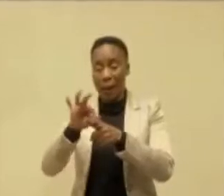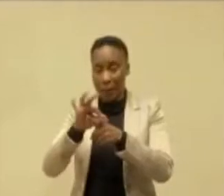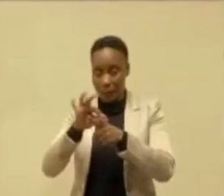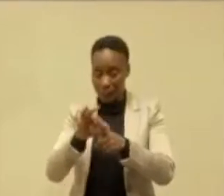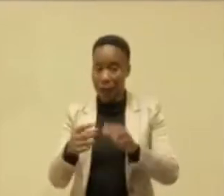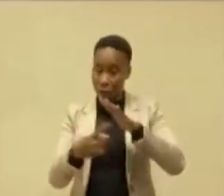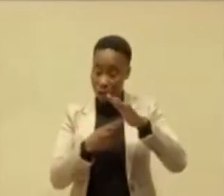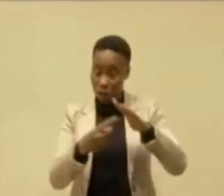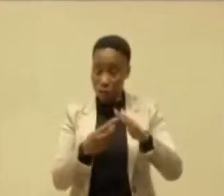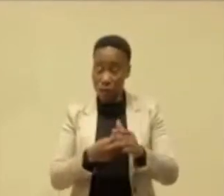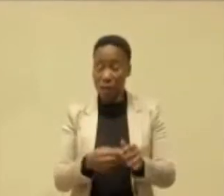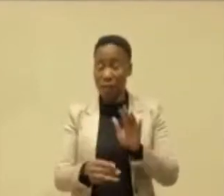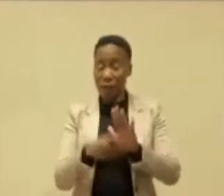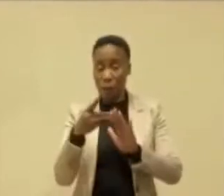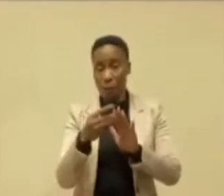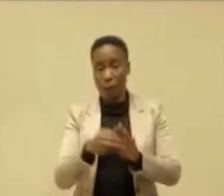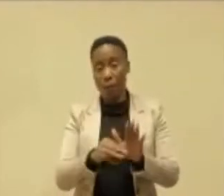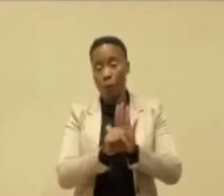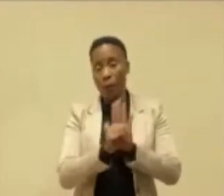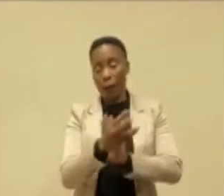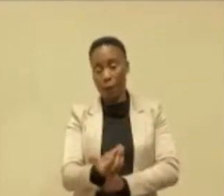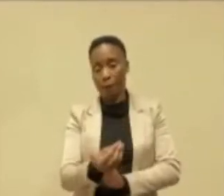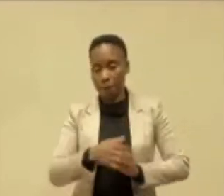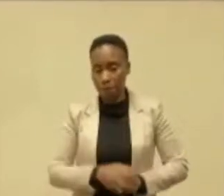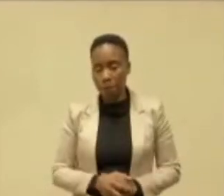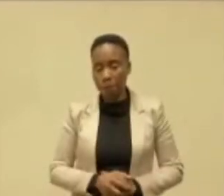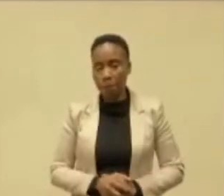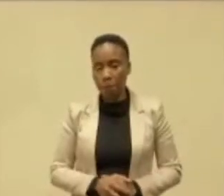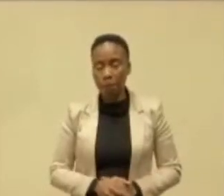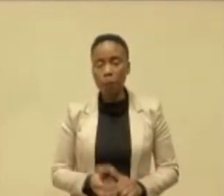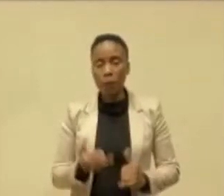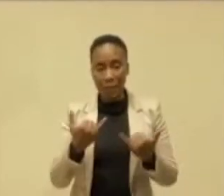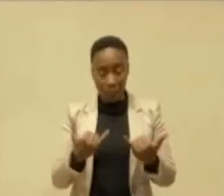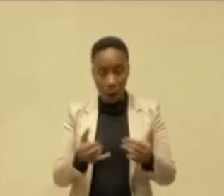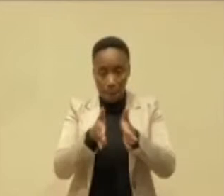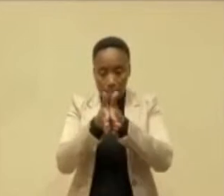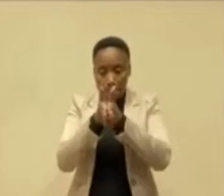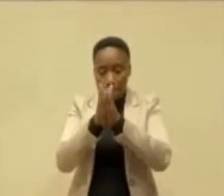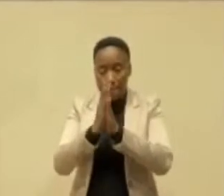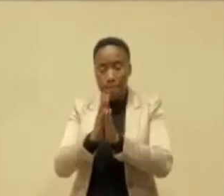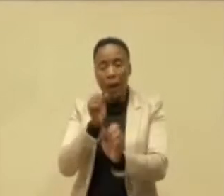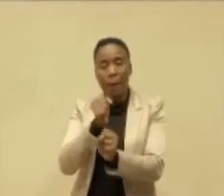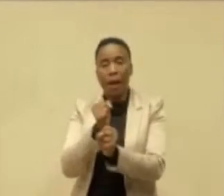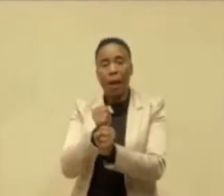development model now the call that we are making